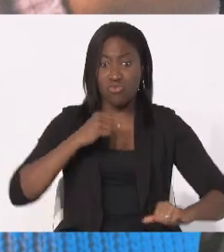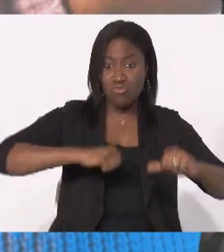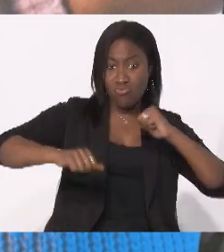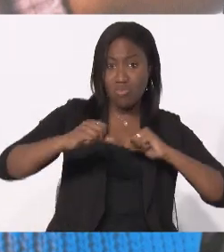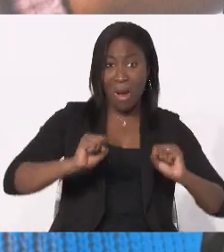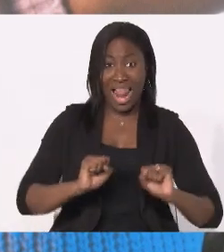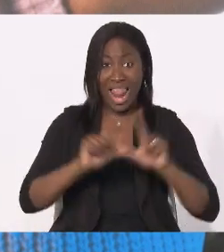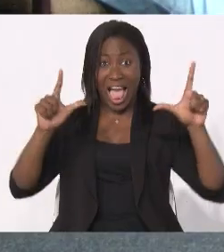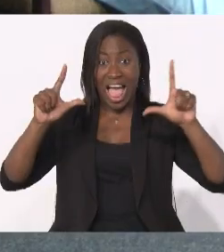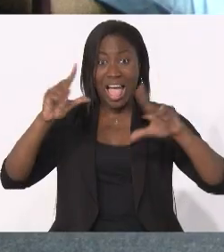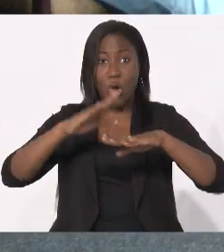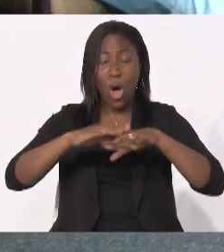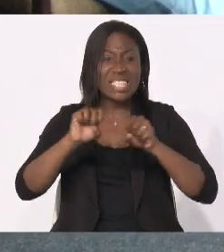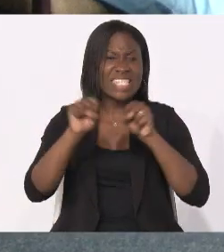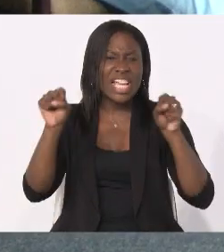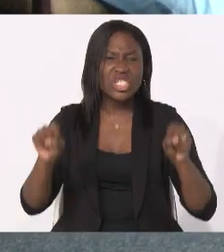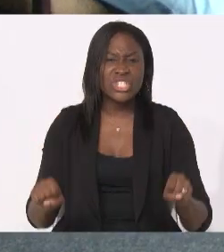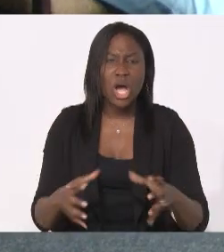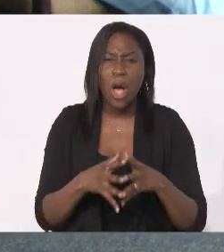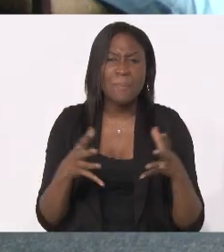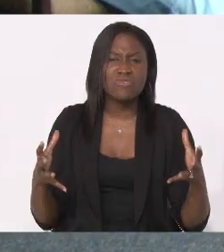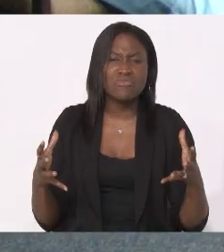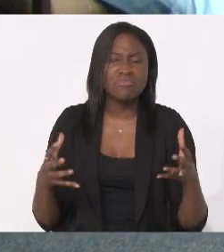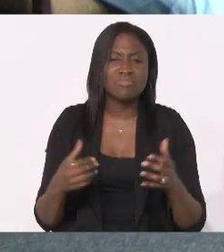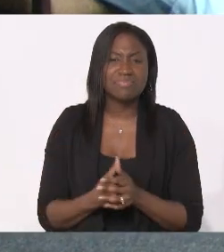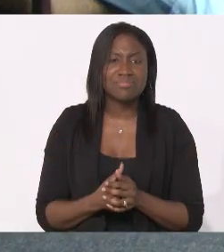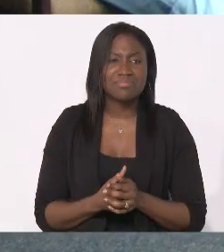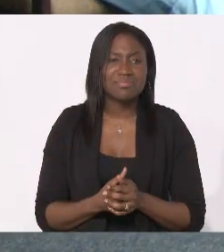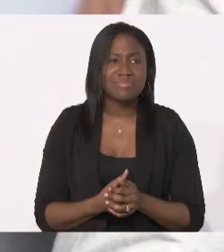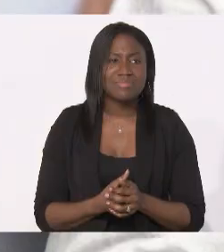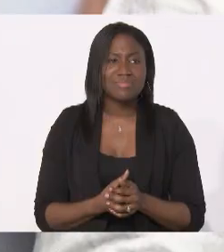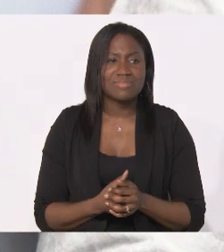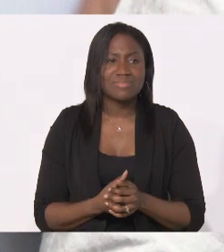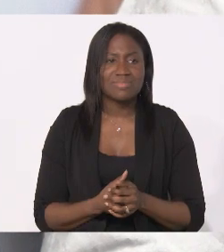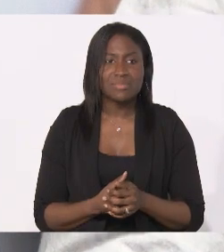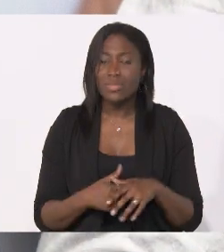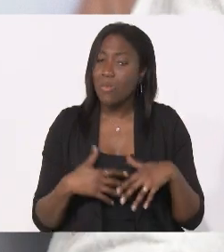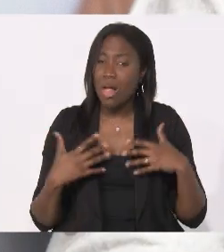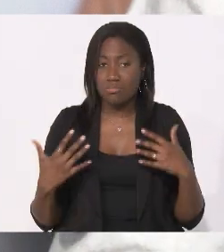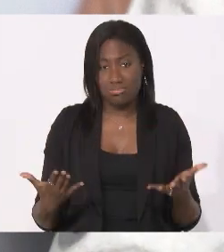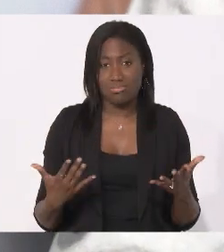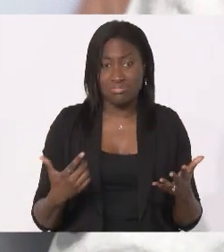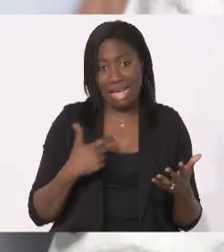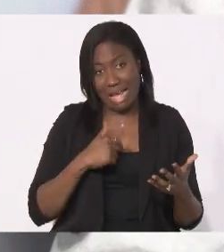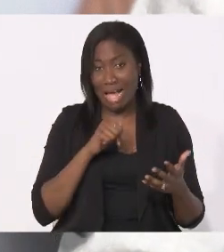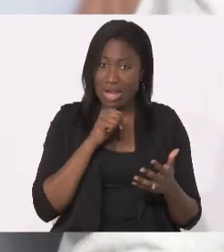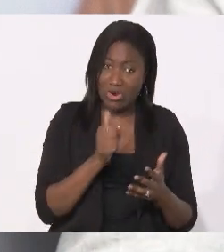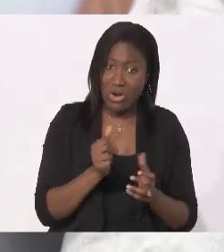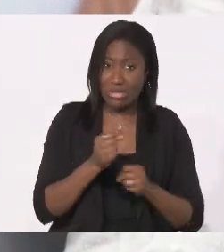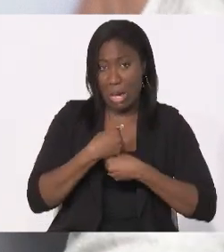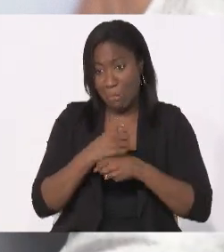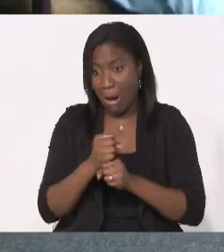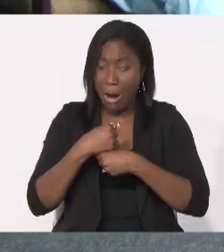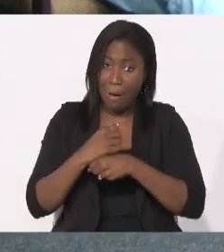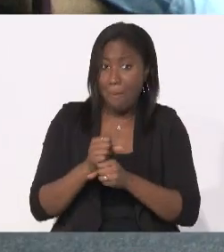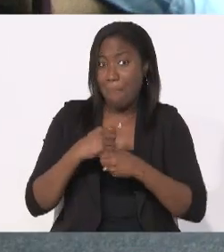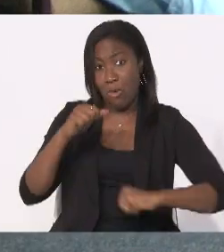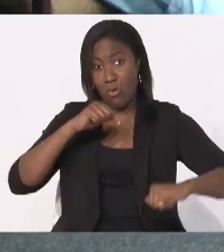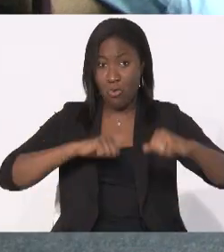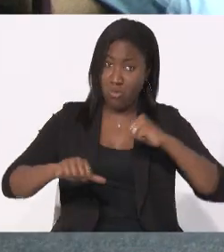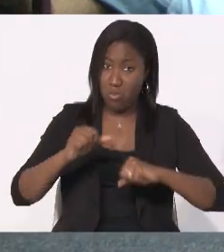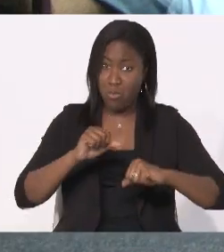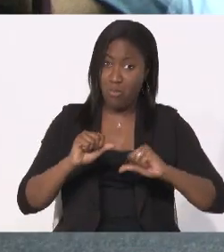themselves, their history. And if we get that, or some resembling that going here at least, we'll hear the story. I sit with people.